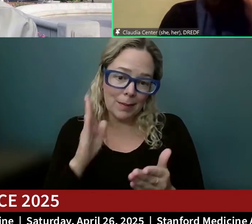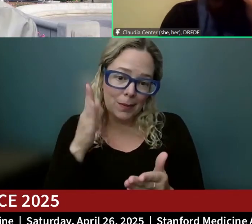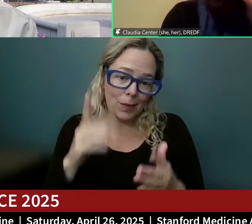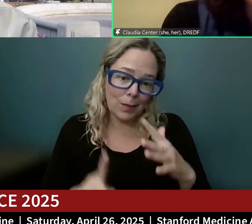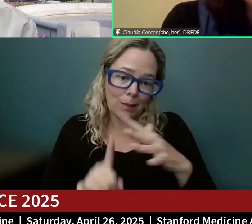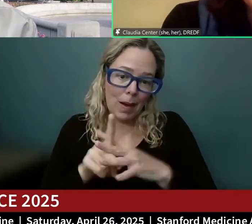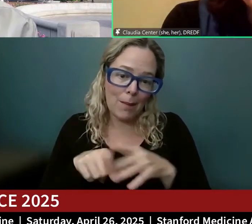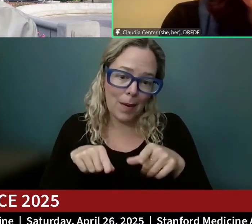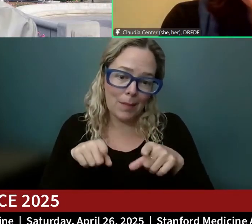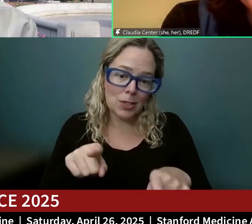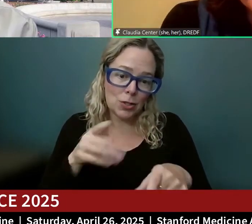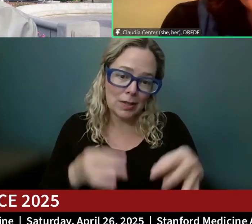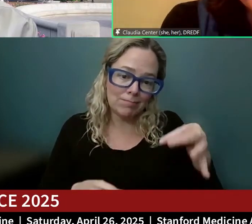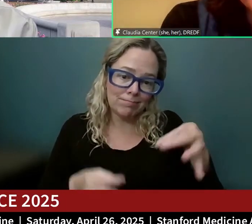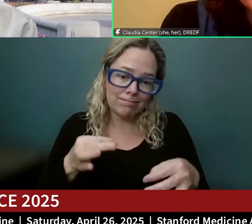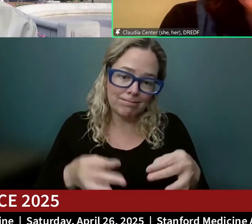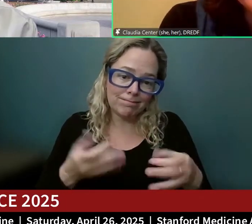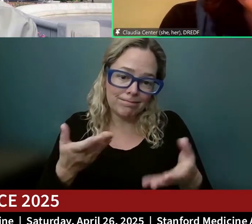litigation. There was,